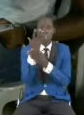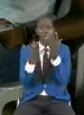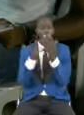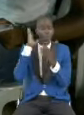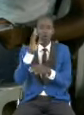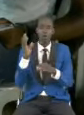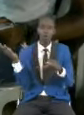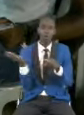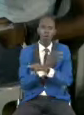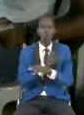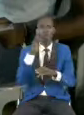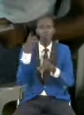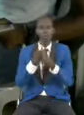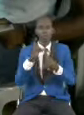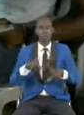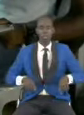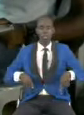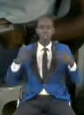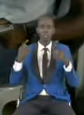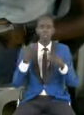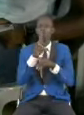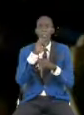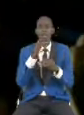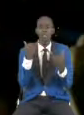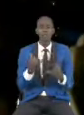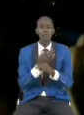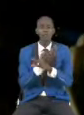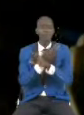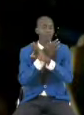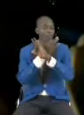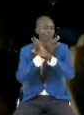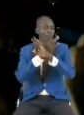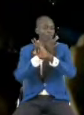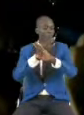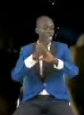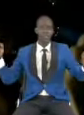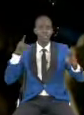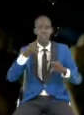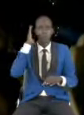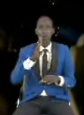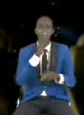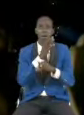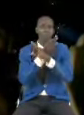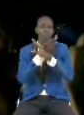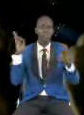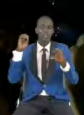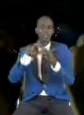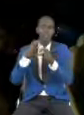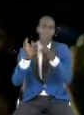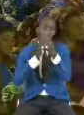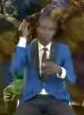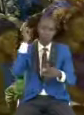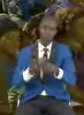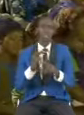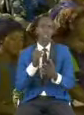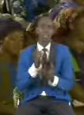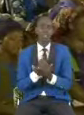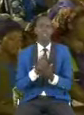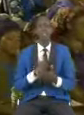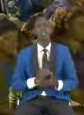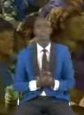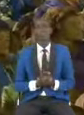Free. Free. You'll be free in Jesus' name. Look